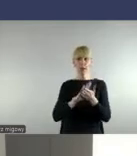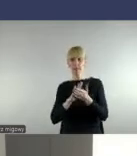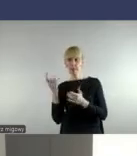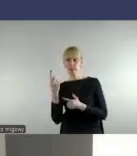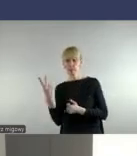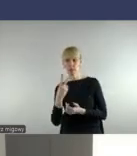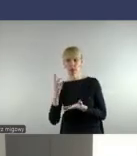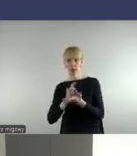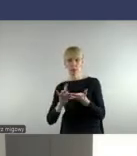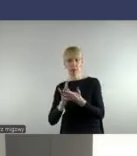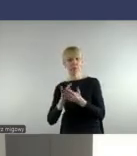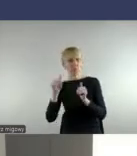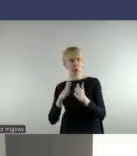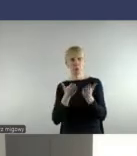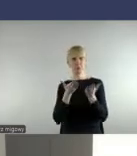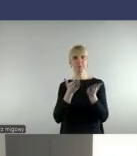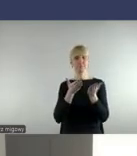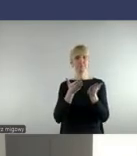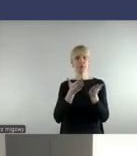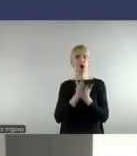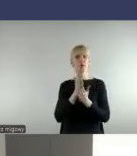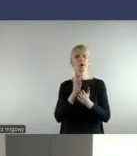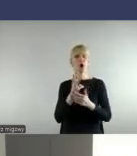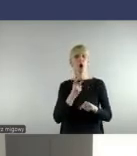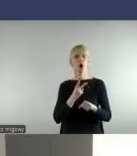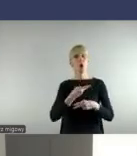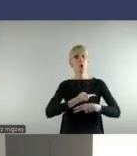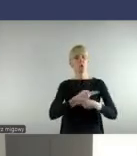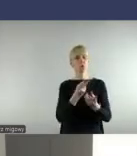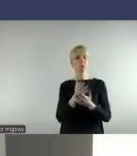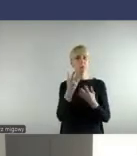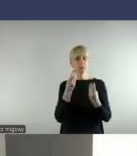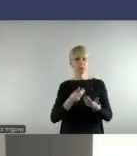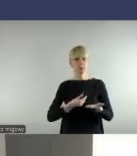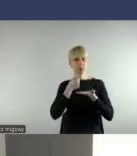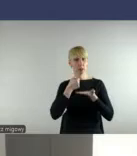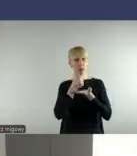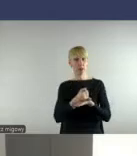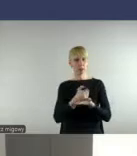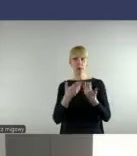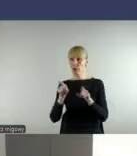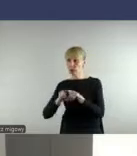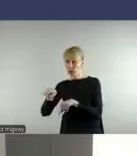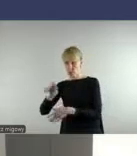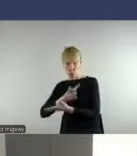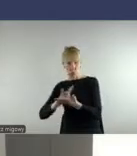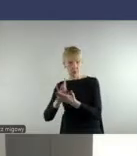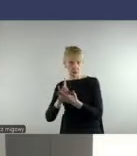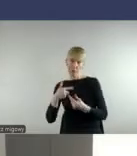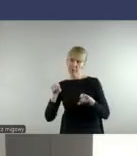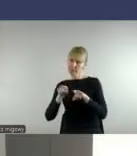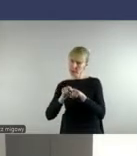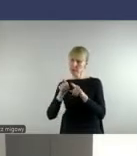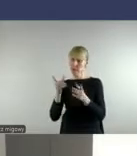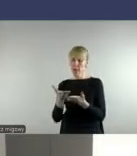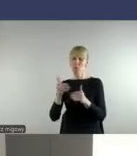that are not within the counties can also apply for resources, and the resources